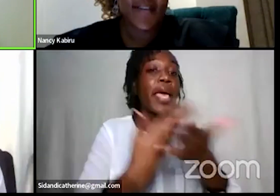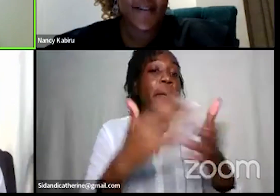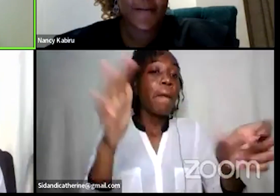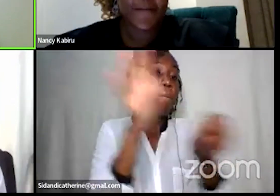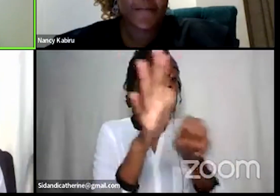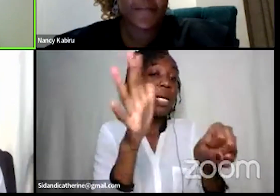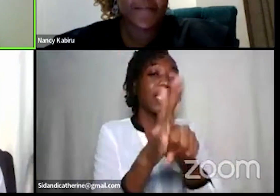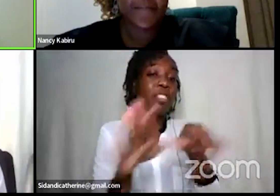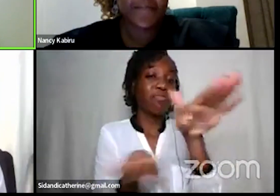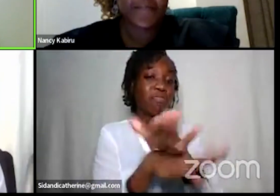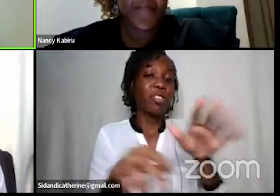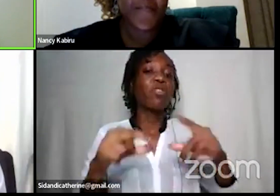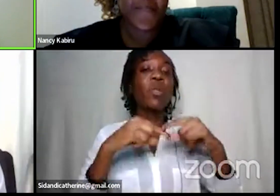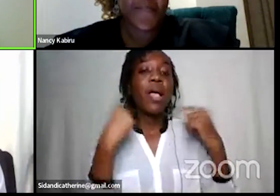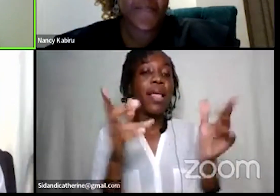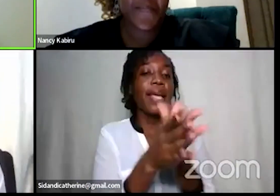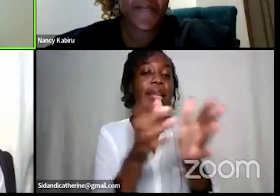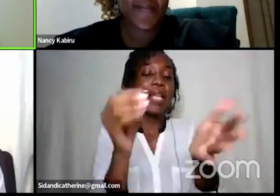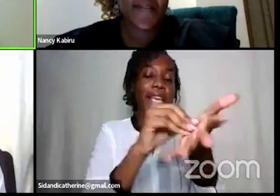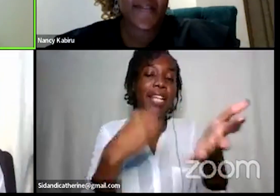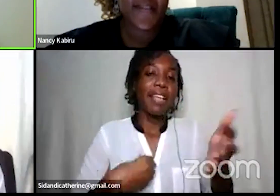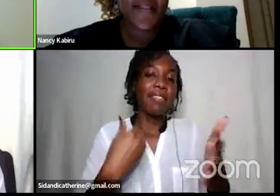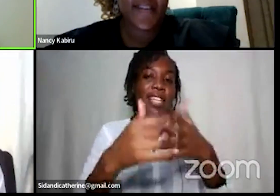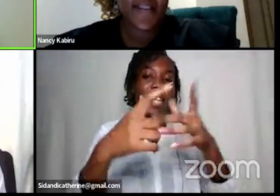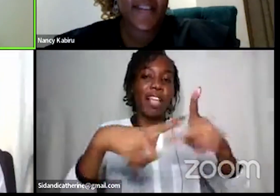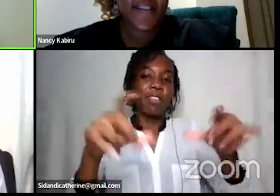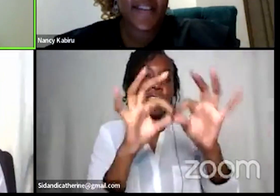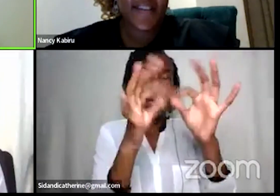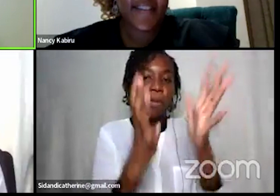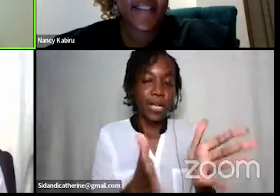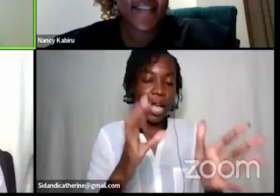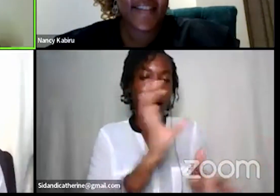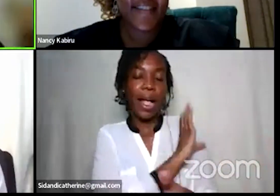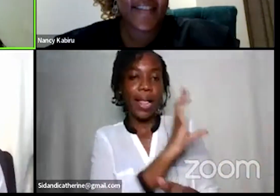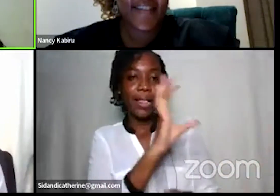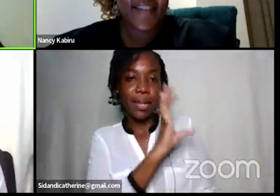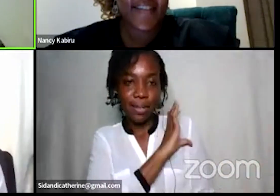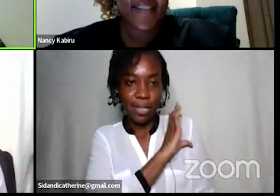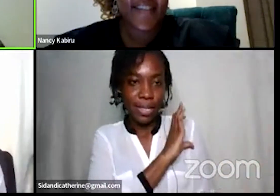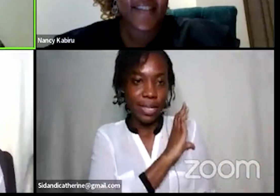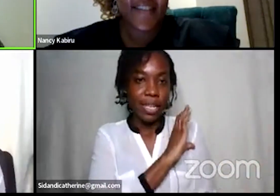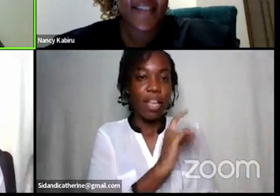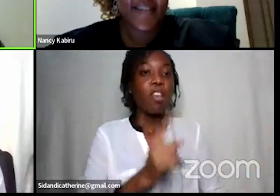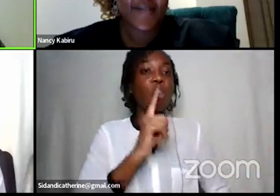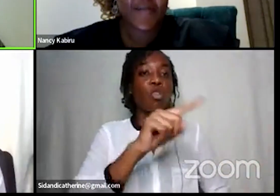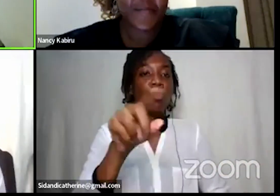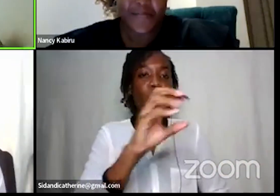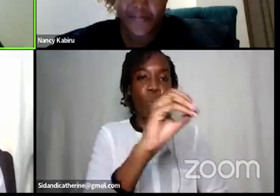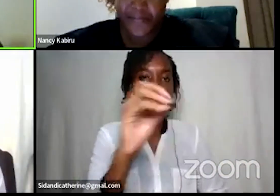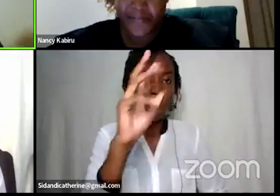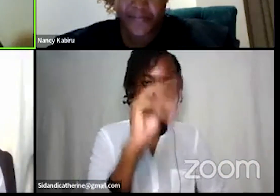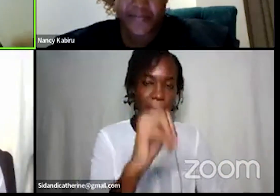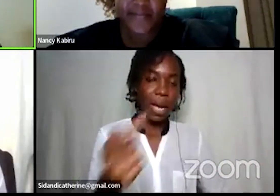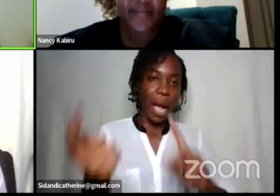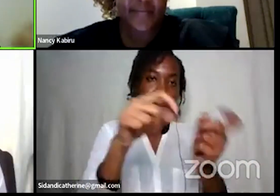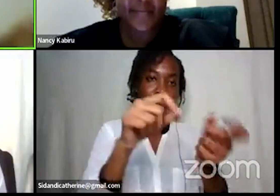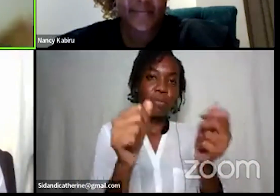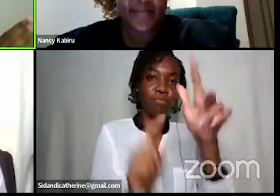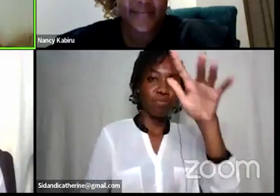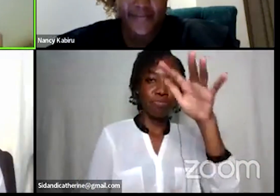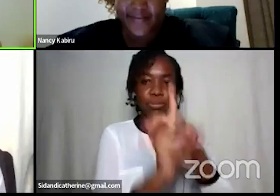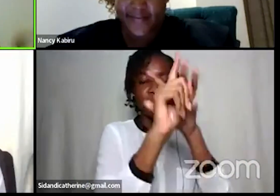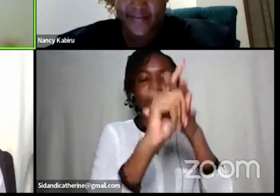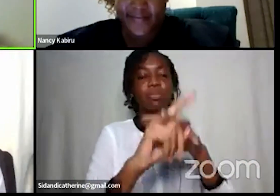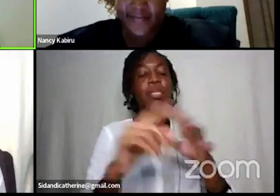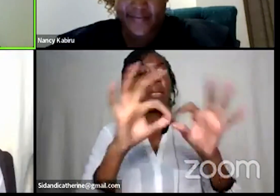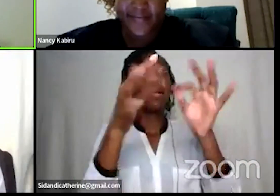And of course, we have our sign language interpreter, Madam Catherine Sidandi. So Zoom has come up with an interpretation window, and that